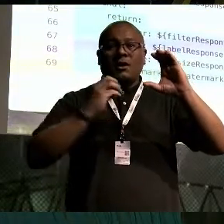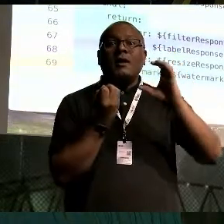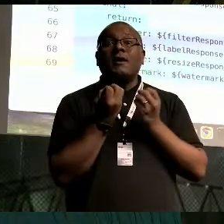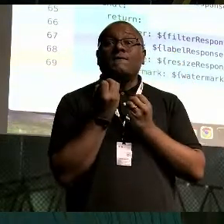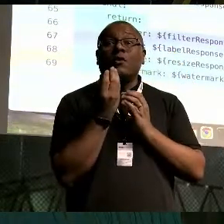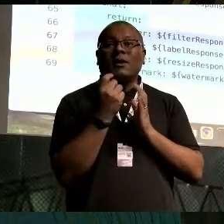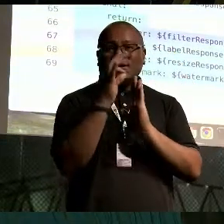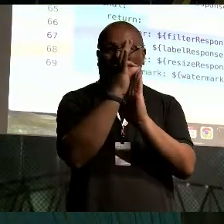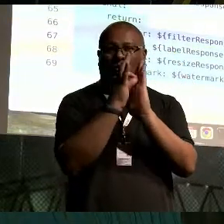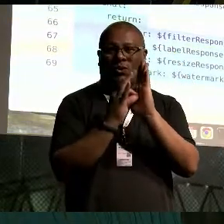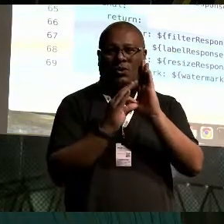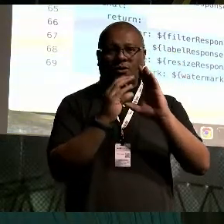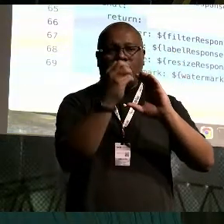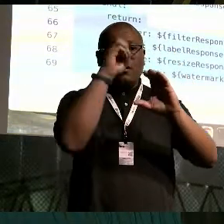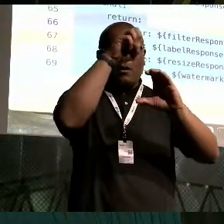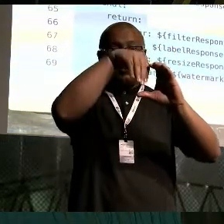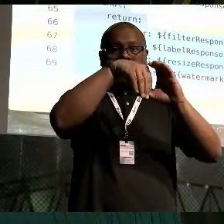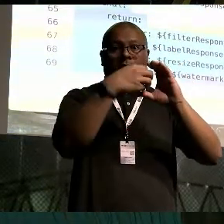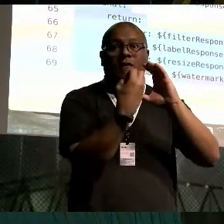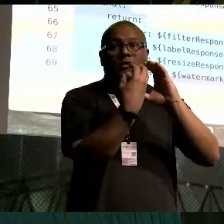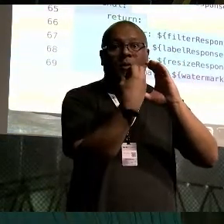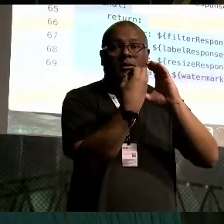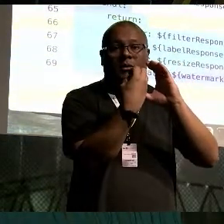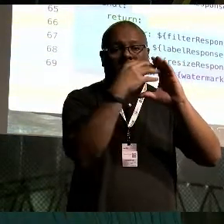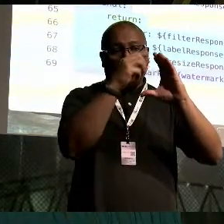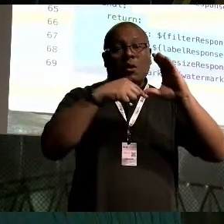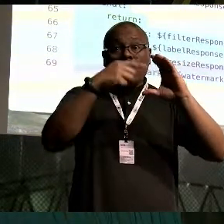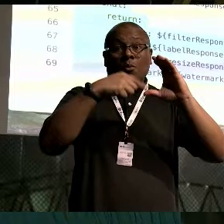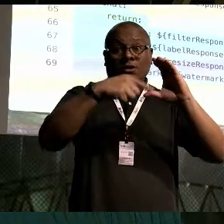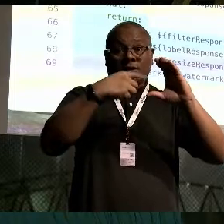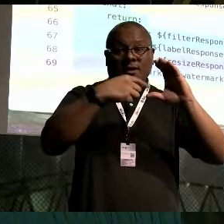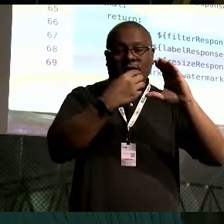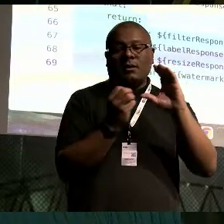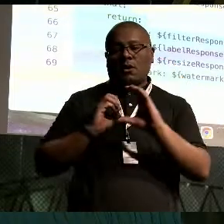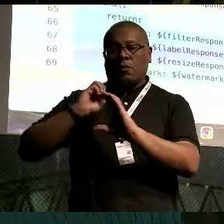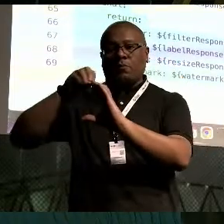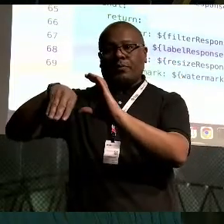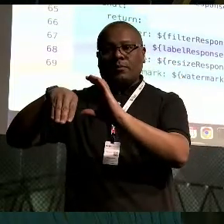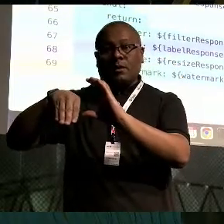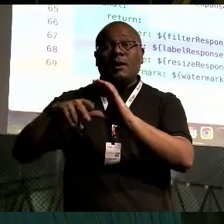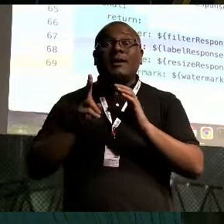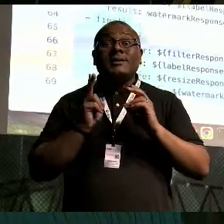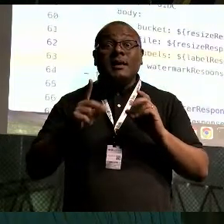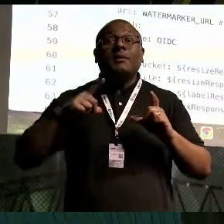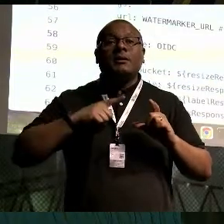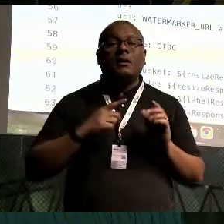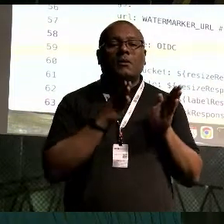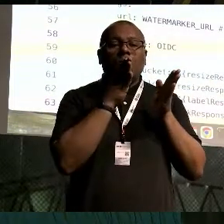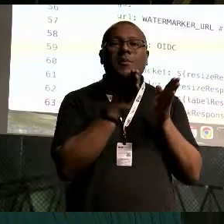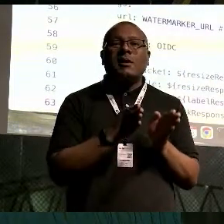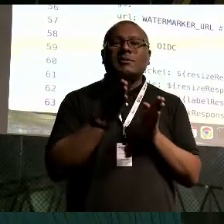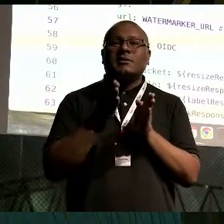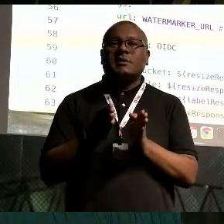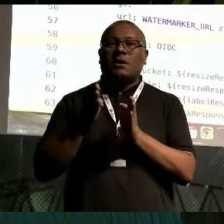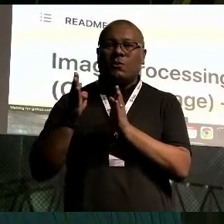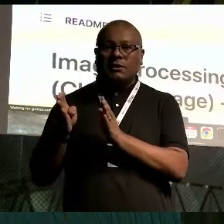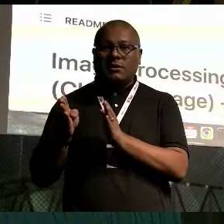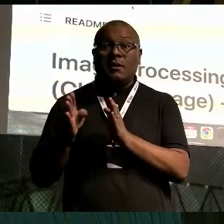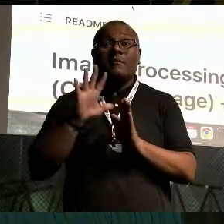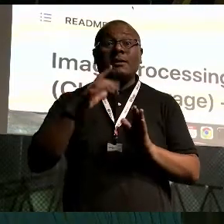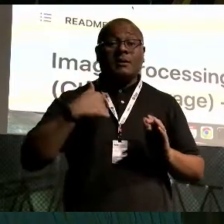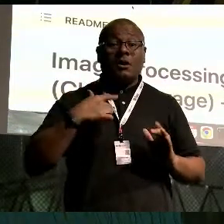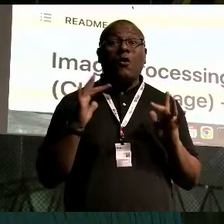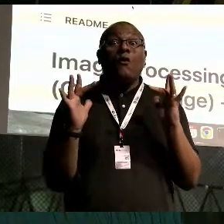the HTTP code from each functions. So that's how you can define your orchestration and what should happen in what order. And then to connect this